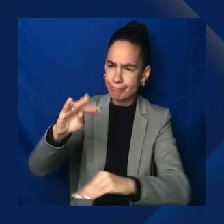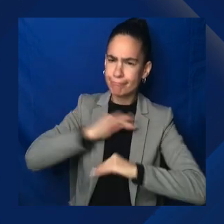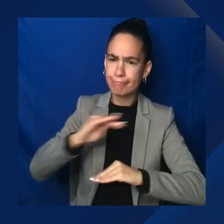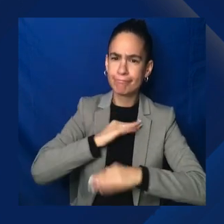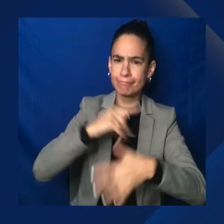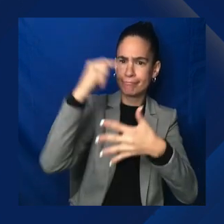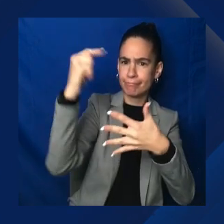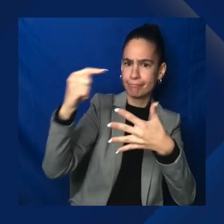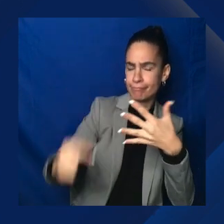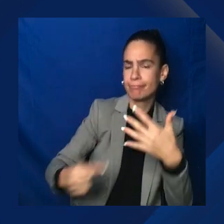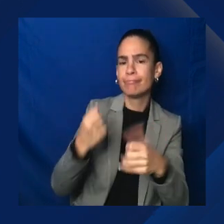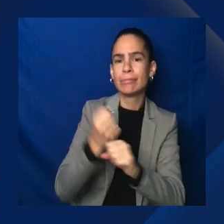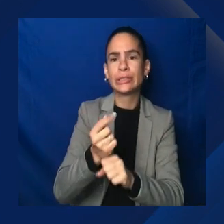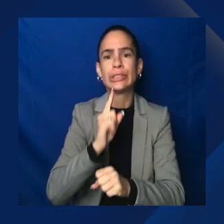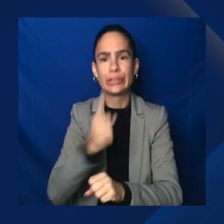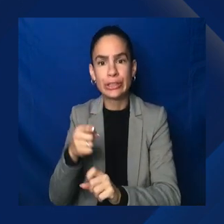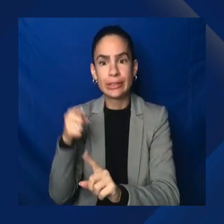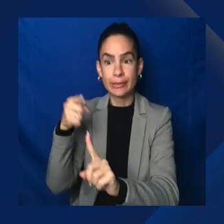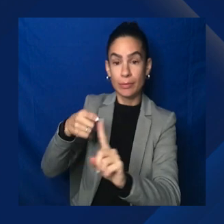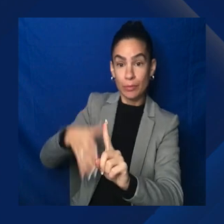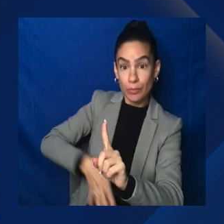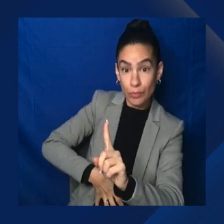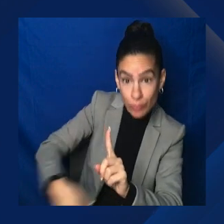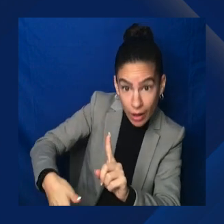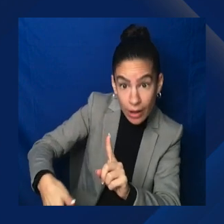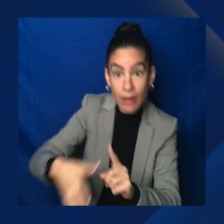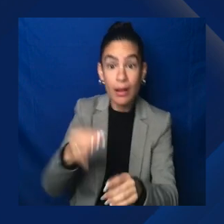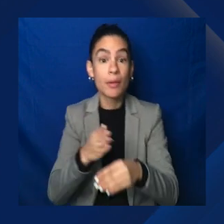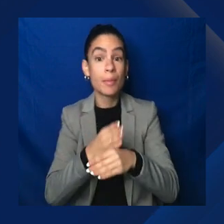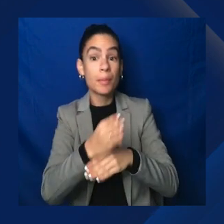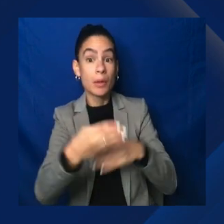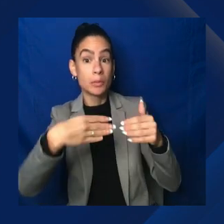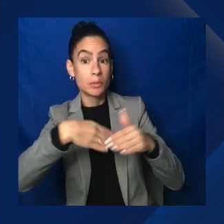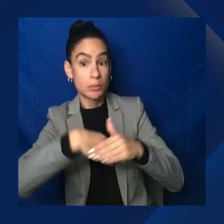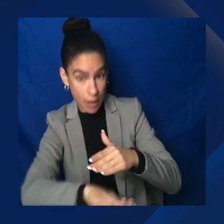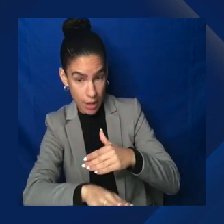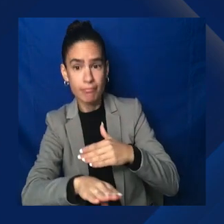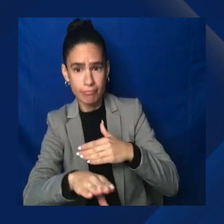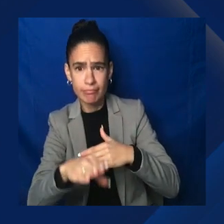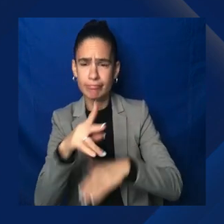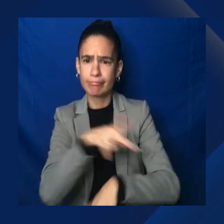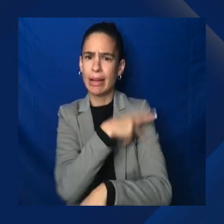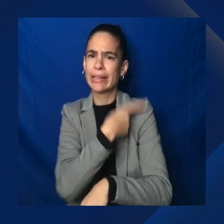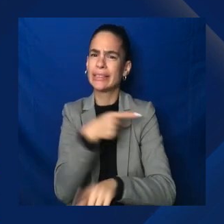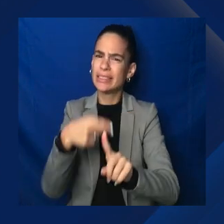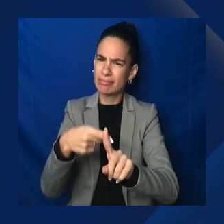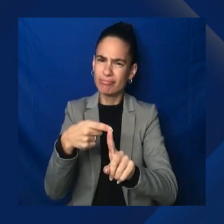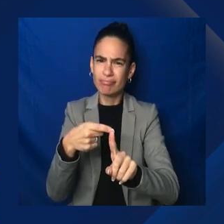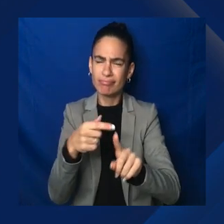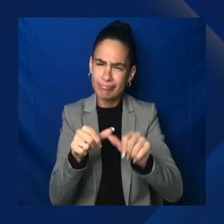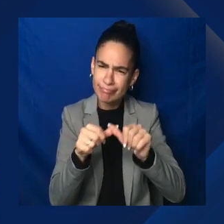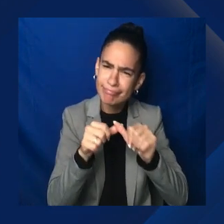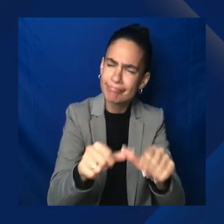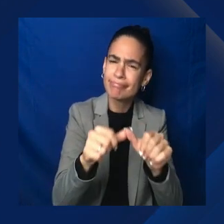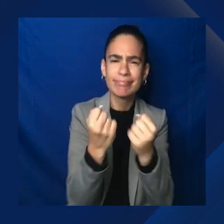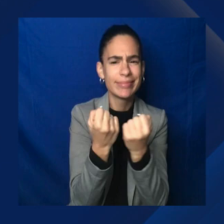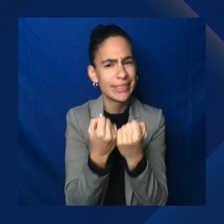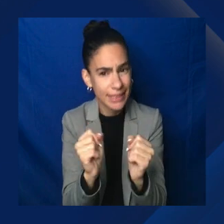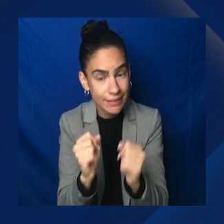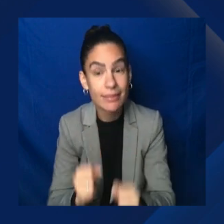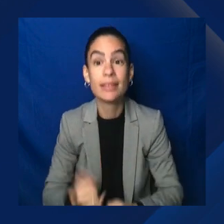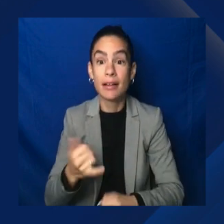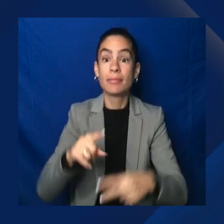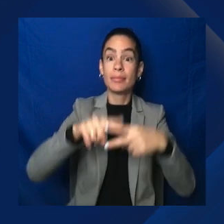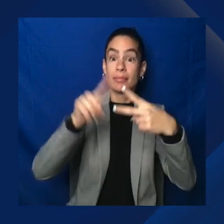postpartum patients safe. Second, we are providing vital information to states to help them build